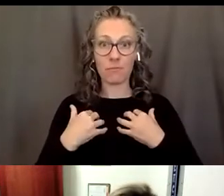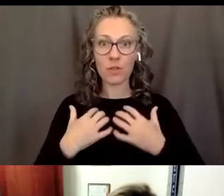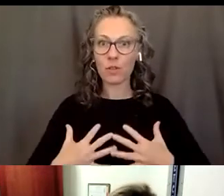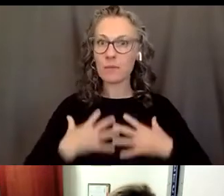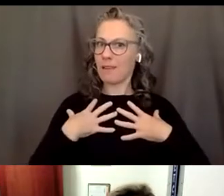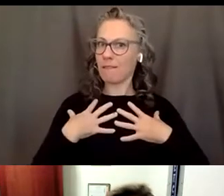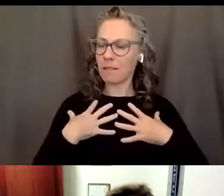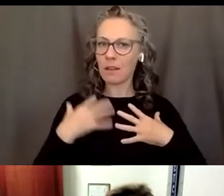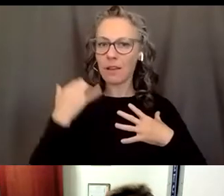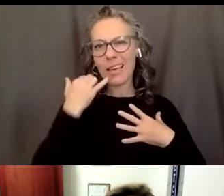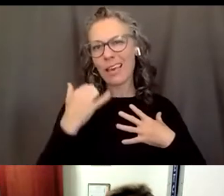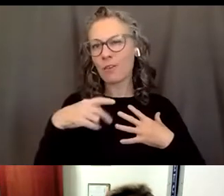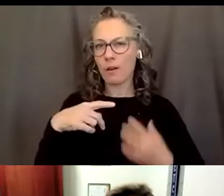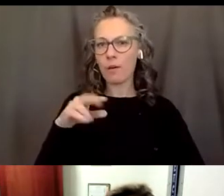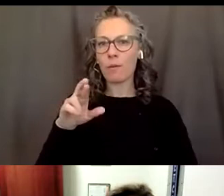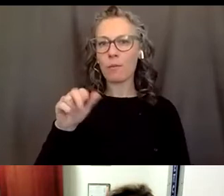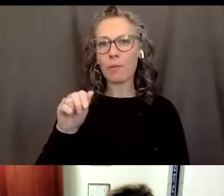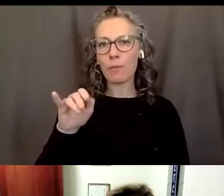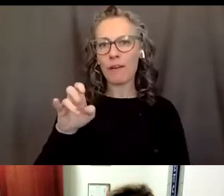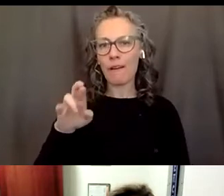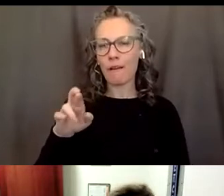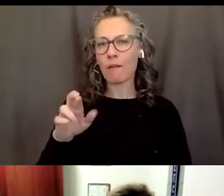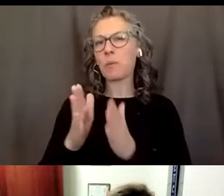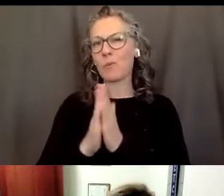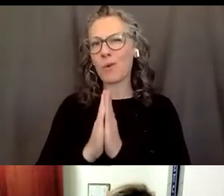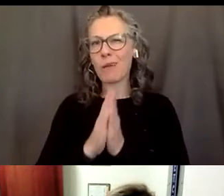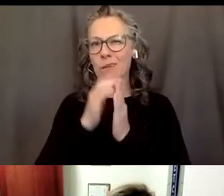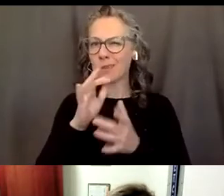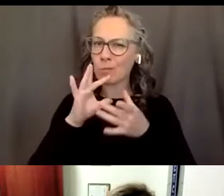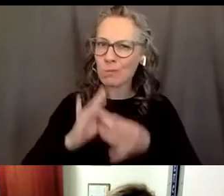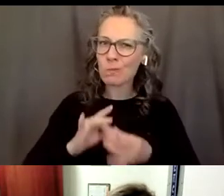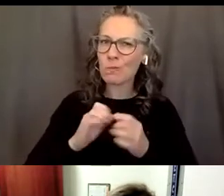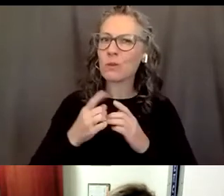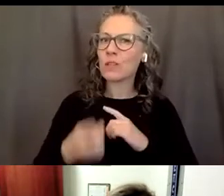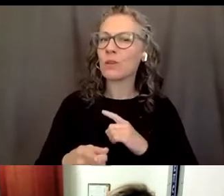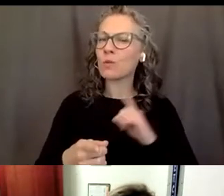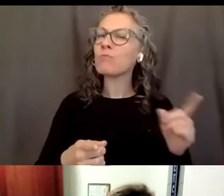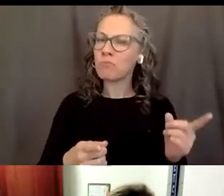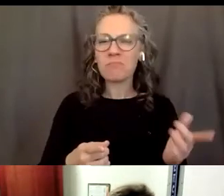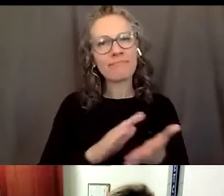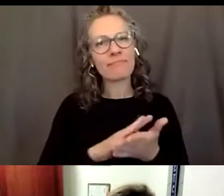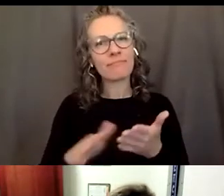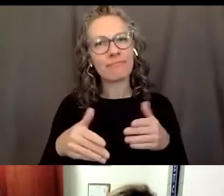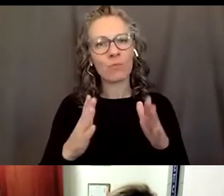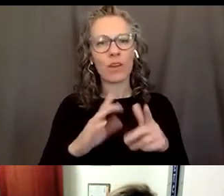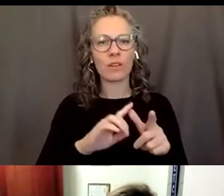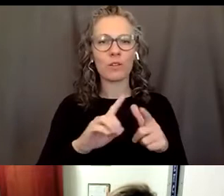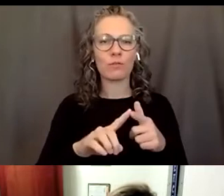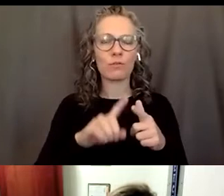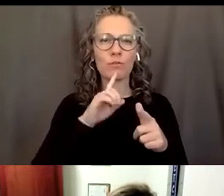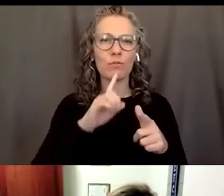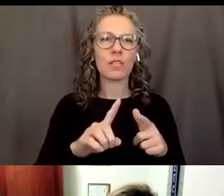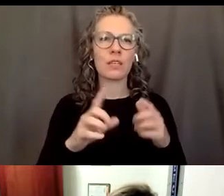prayer, quote unquote, in the traditional sense does not resonate with you, then that might be a nice way to be able to work with